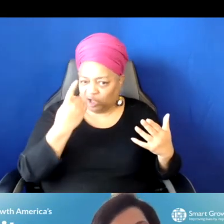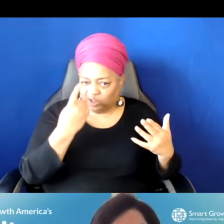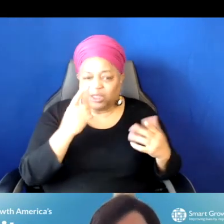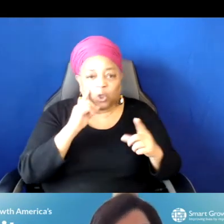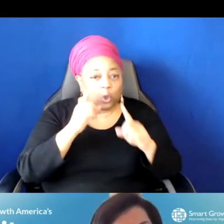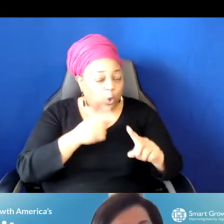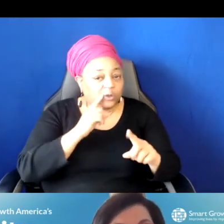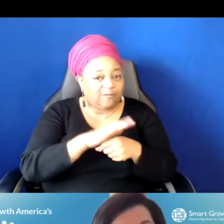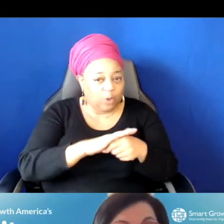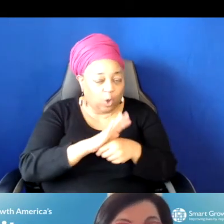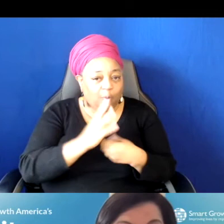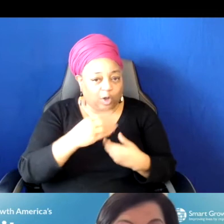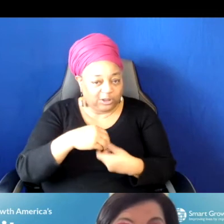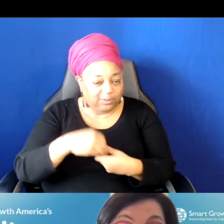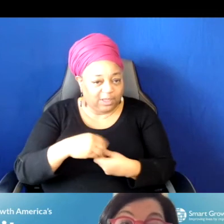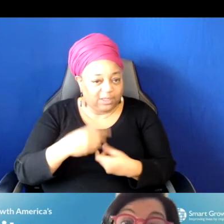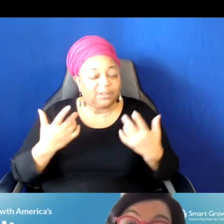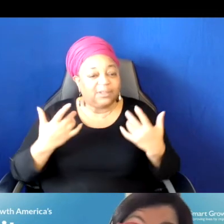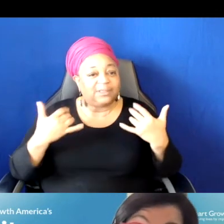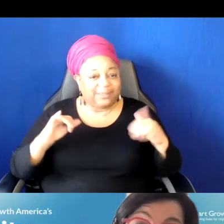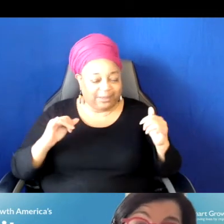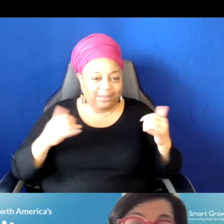participation. And we still had a little bit of, we